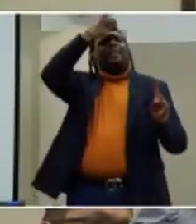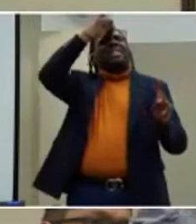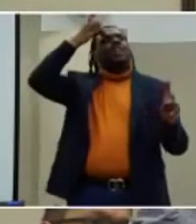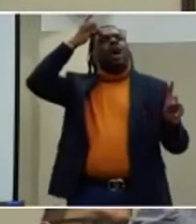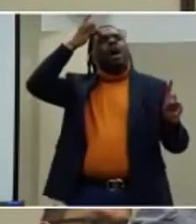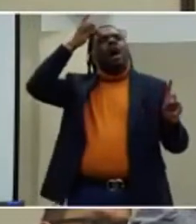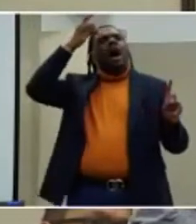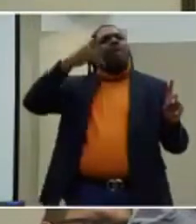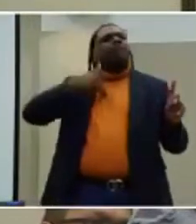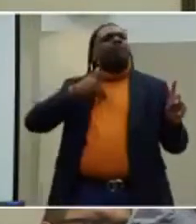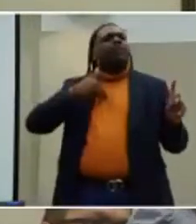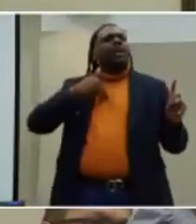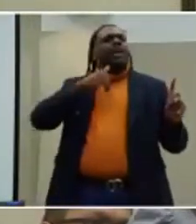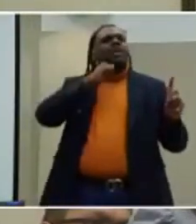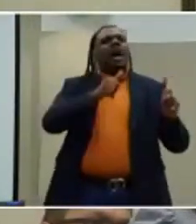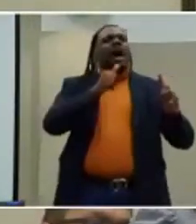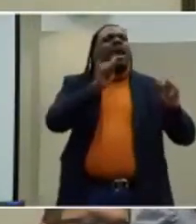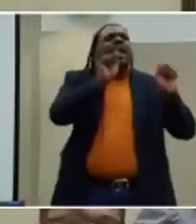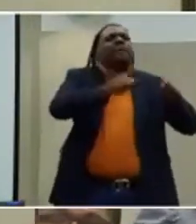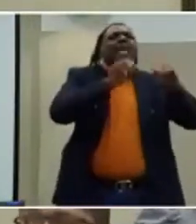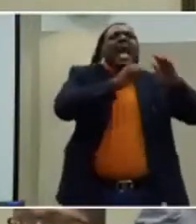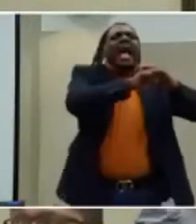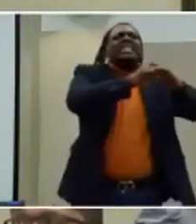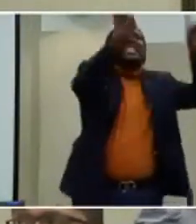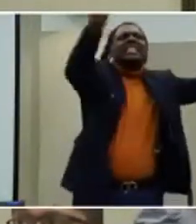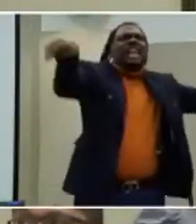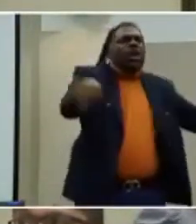to access the signal. So what she was